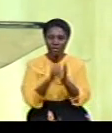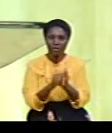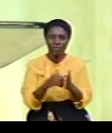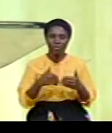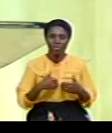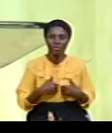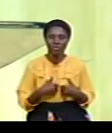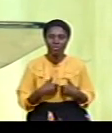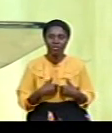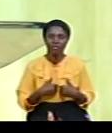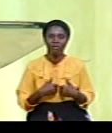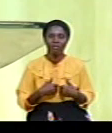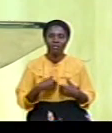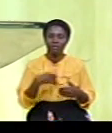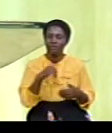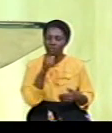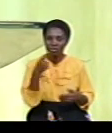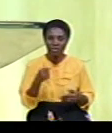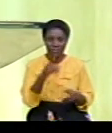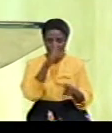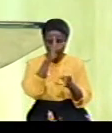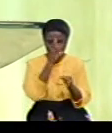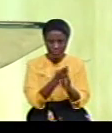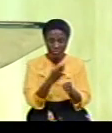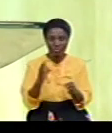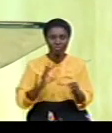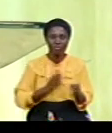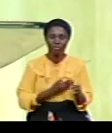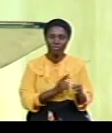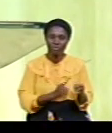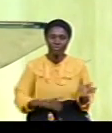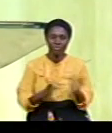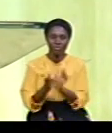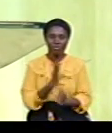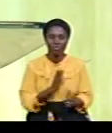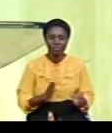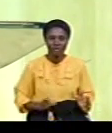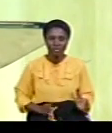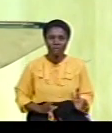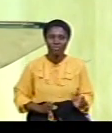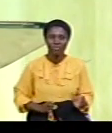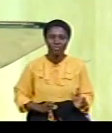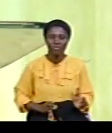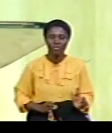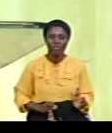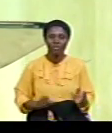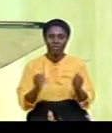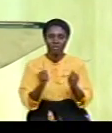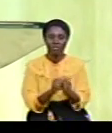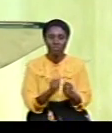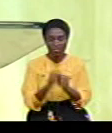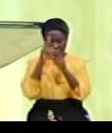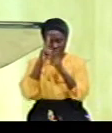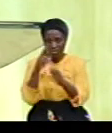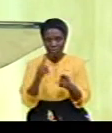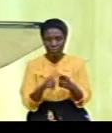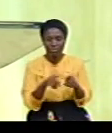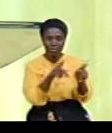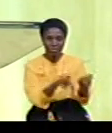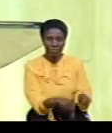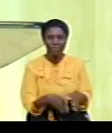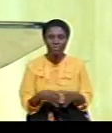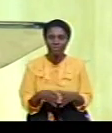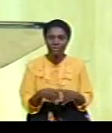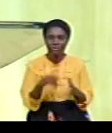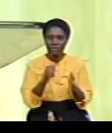with respect of persons. In chapter 2, verse 14, what does it profit, my brethren? Though a man say he has faith